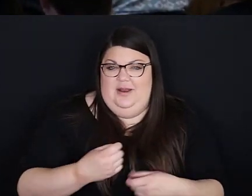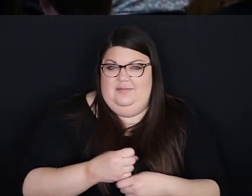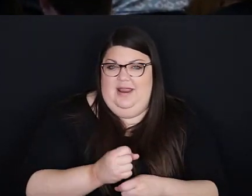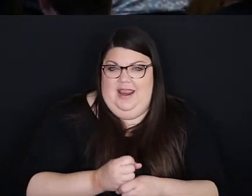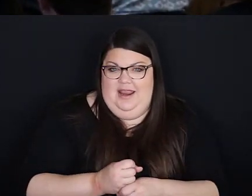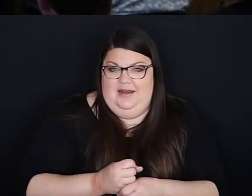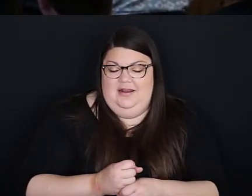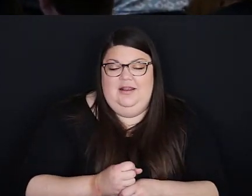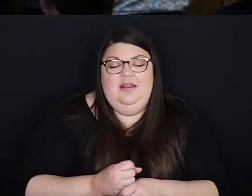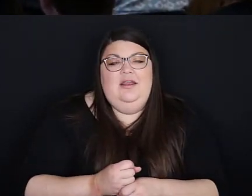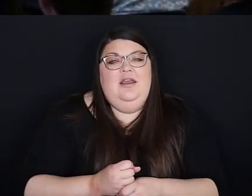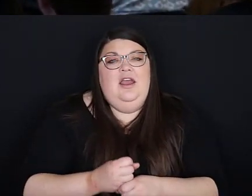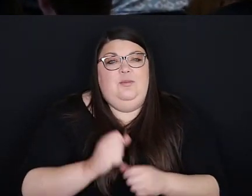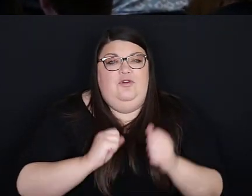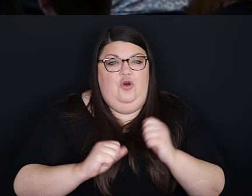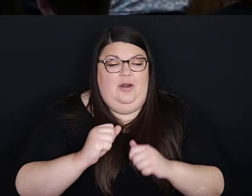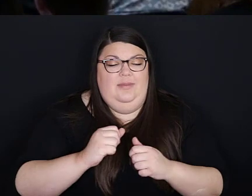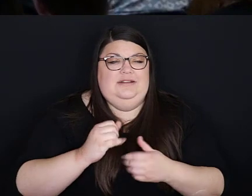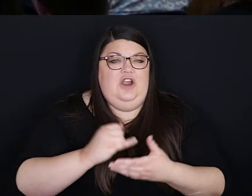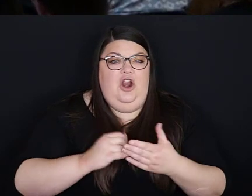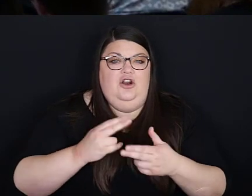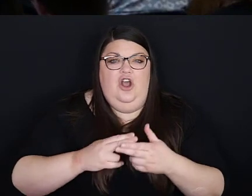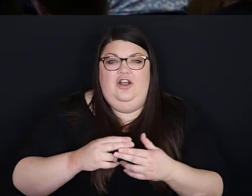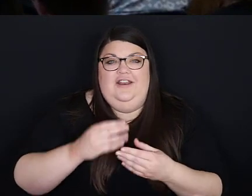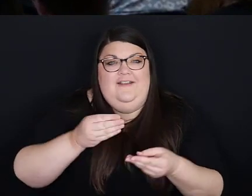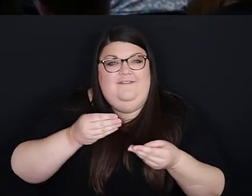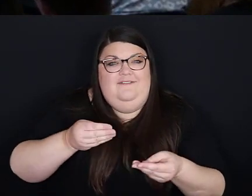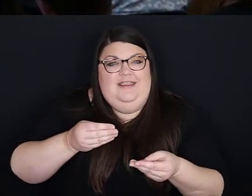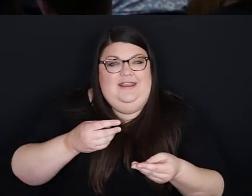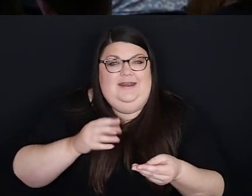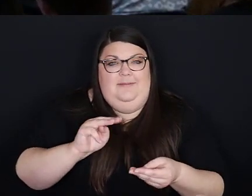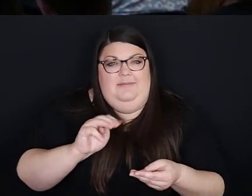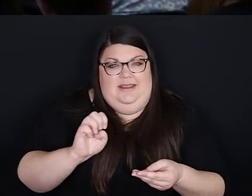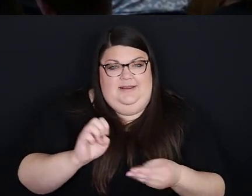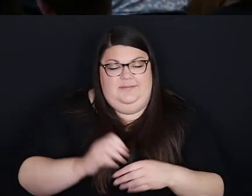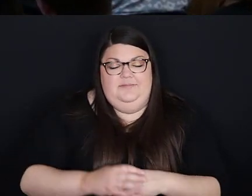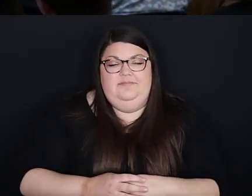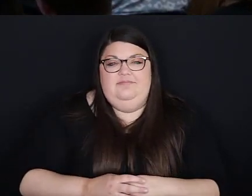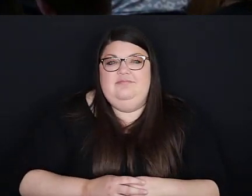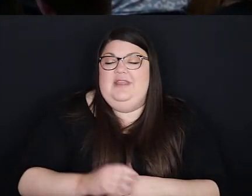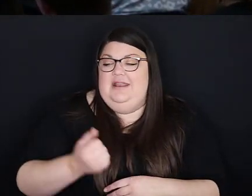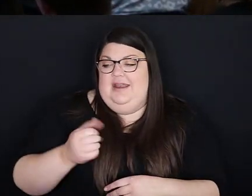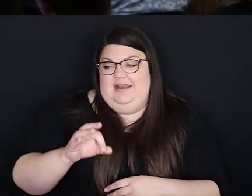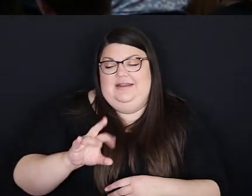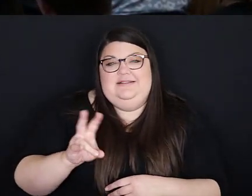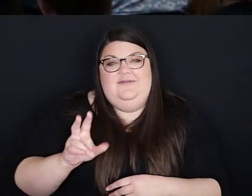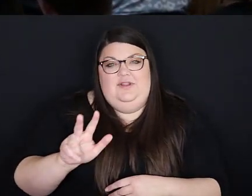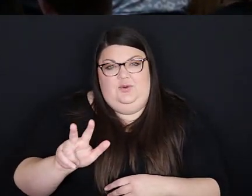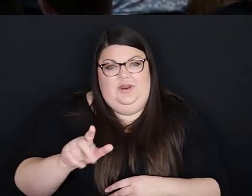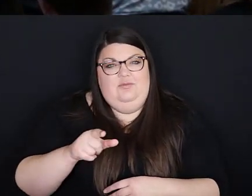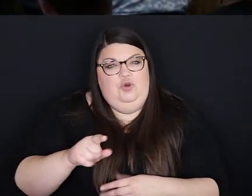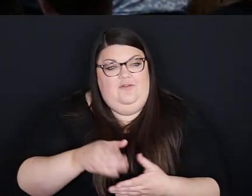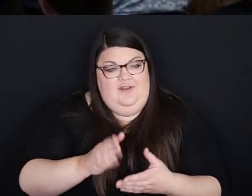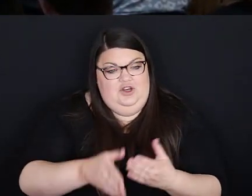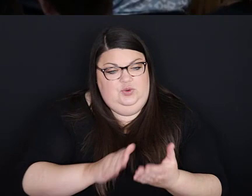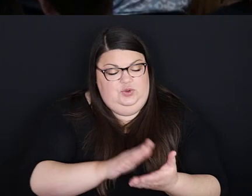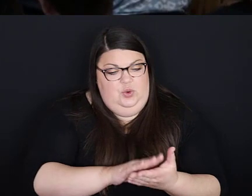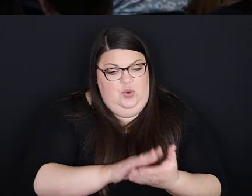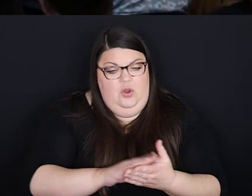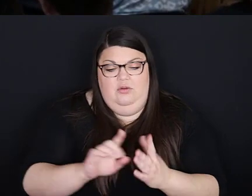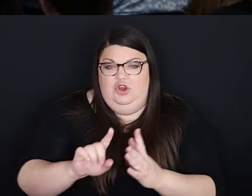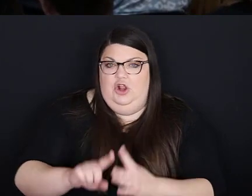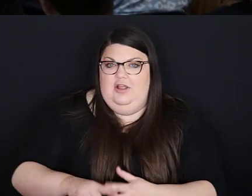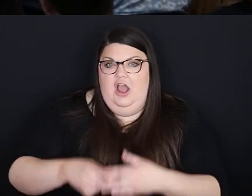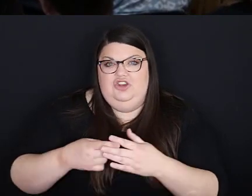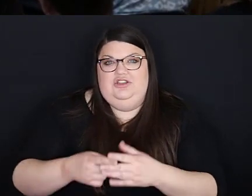made of performance art called Feed Me. Mm. You make in 1973. Mm. And you're finished school. You're sort of launching